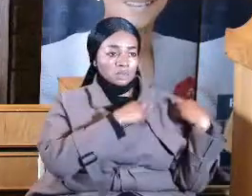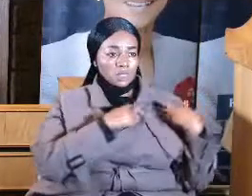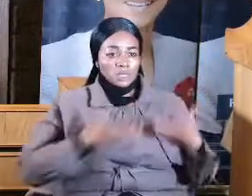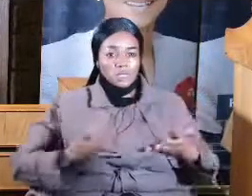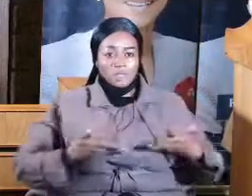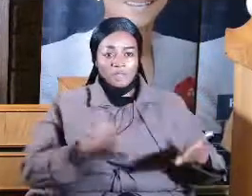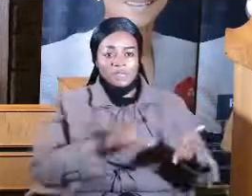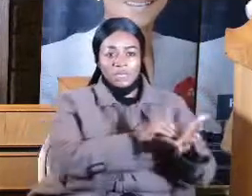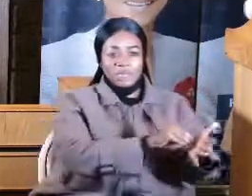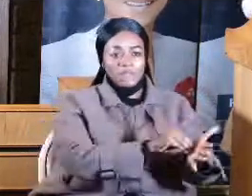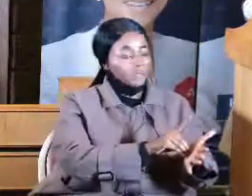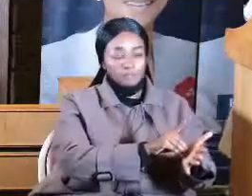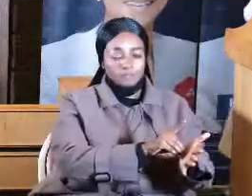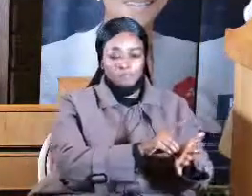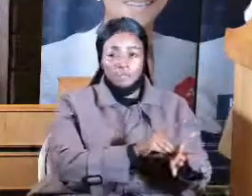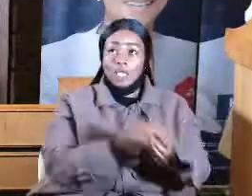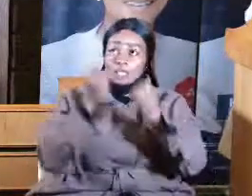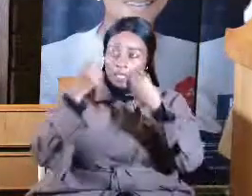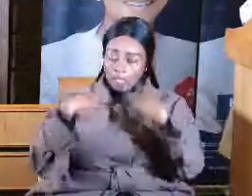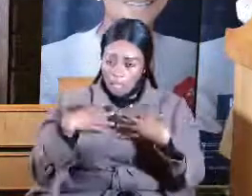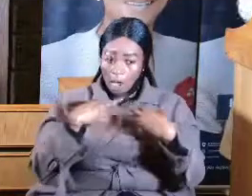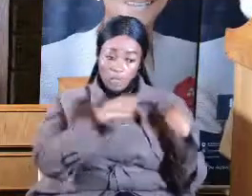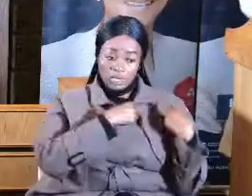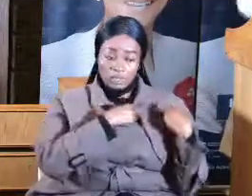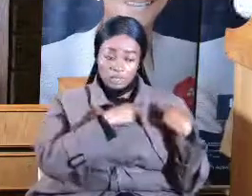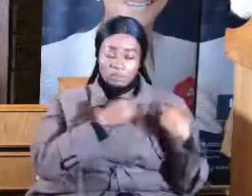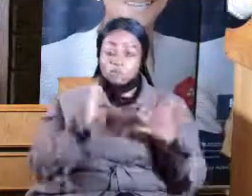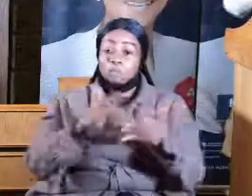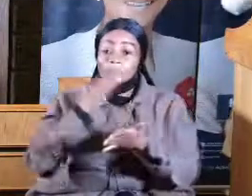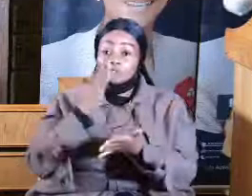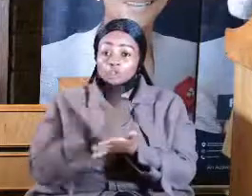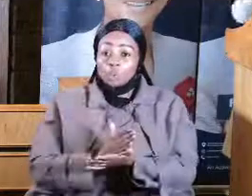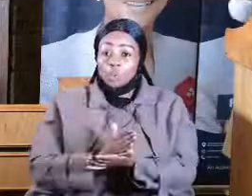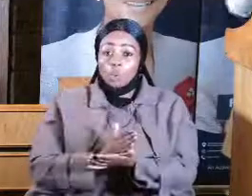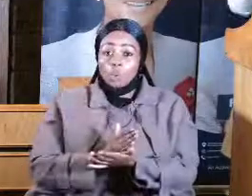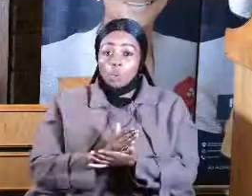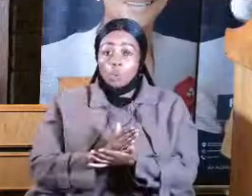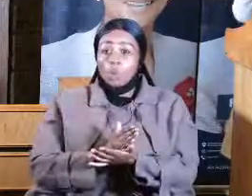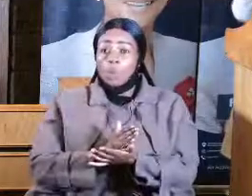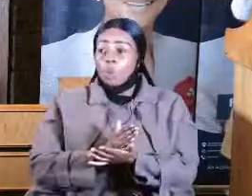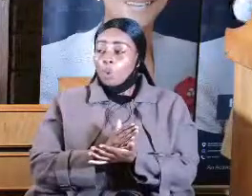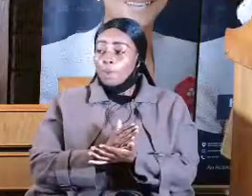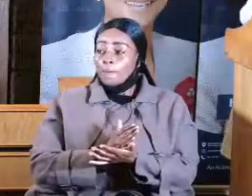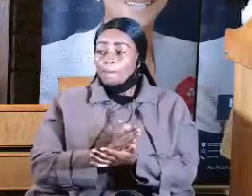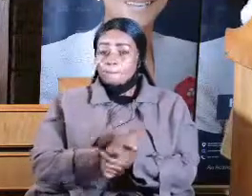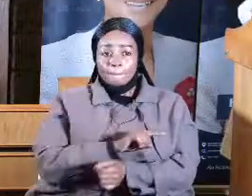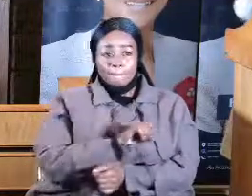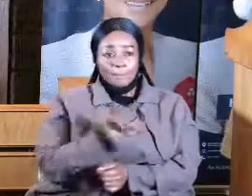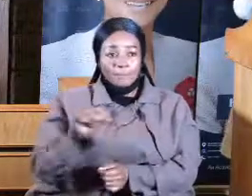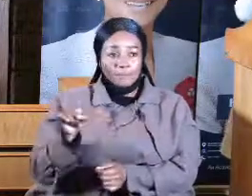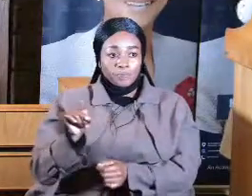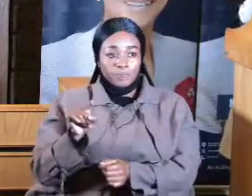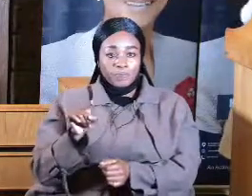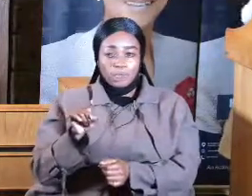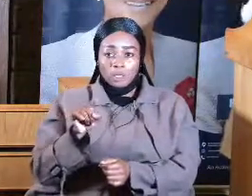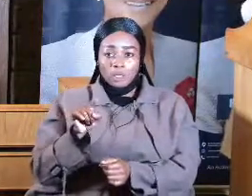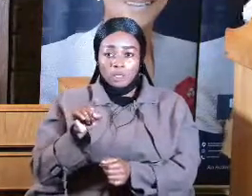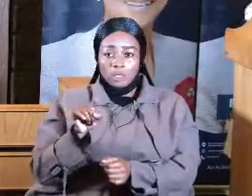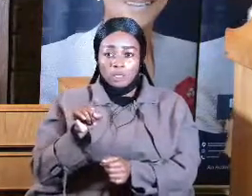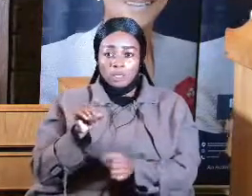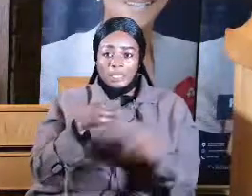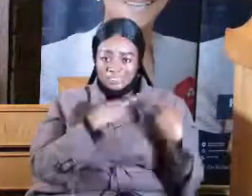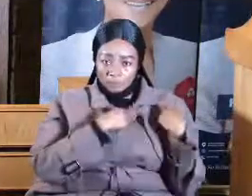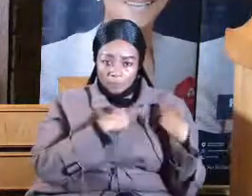se, but we are tasked with making sure that through one of our mandates, as prescribed